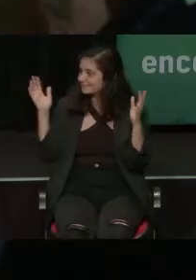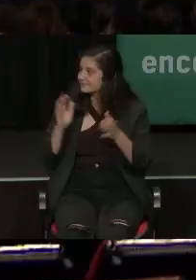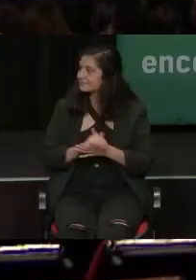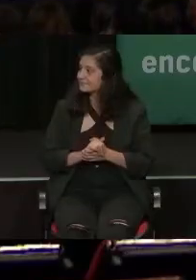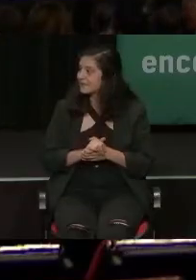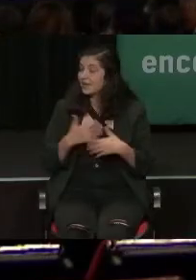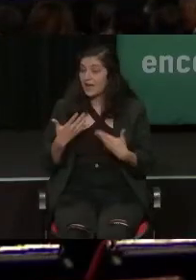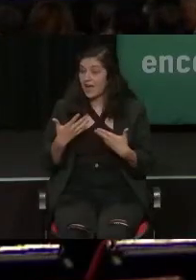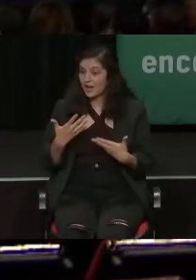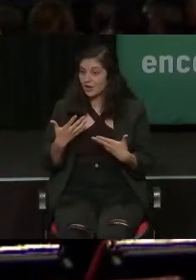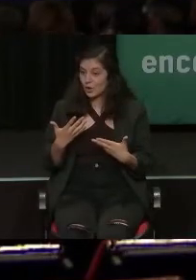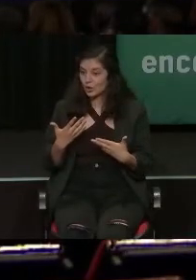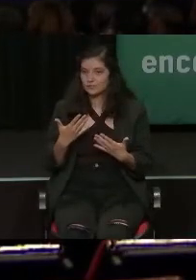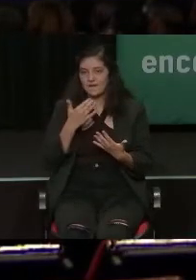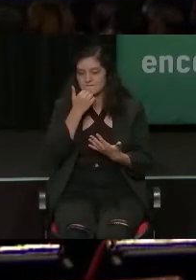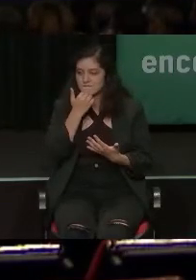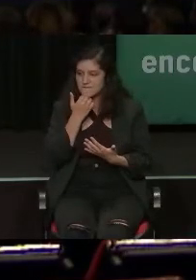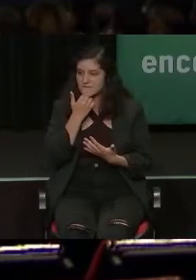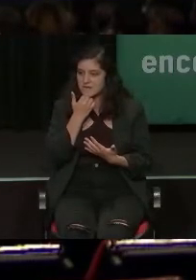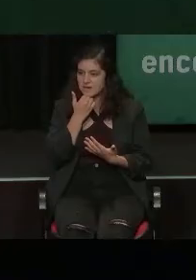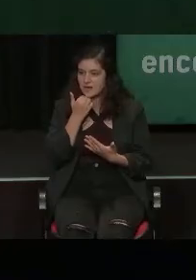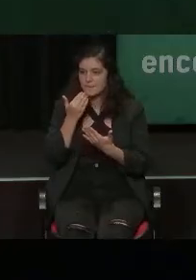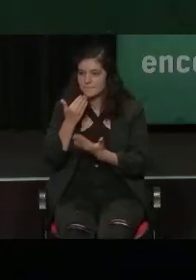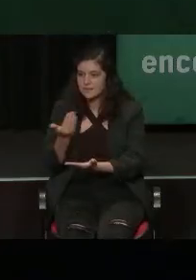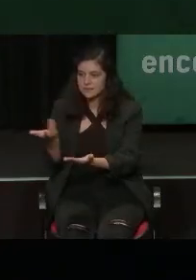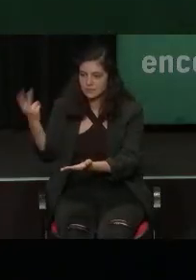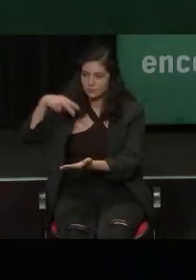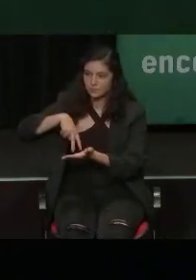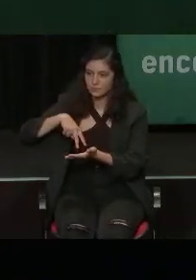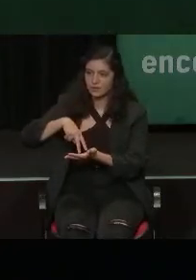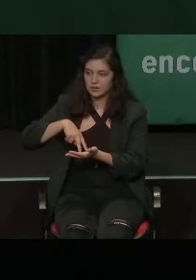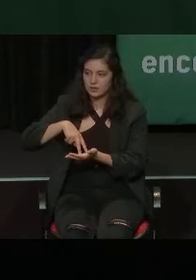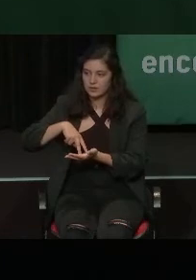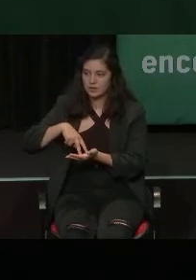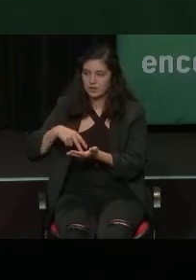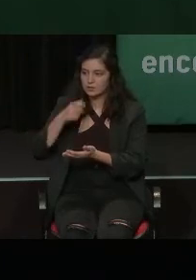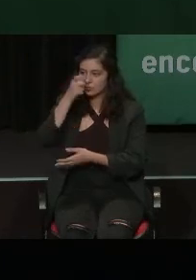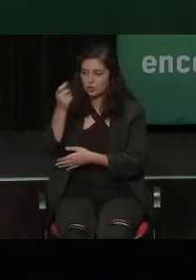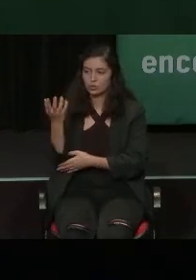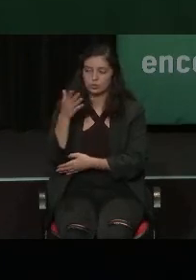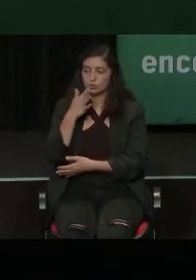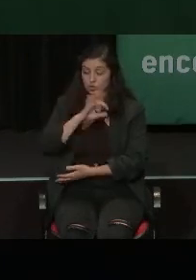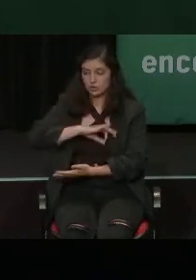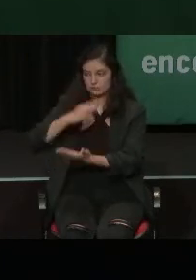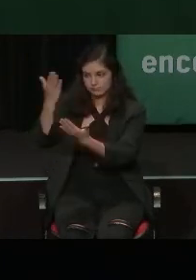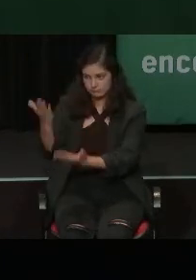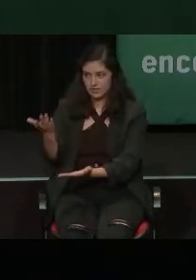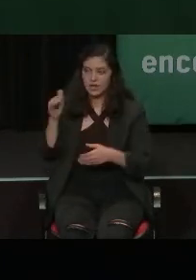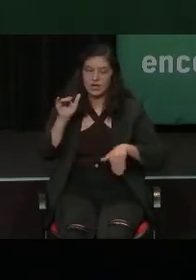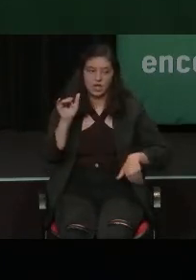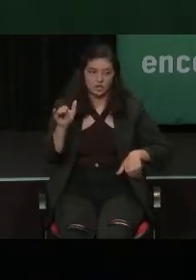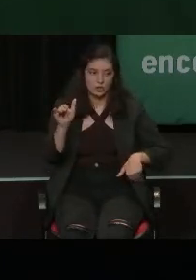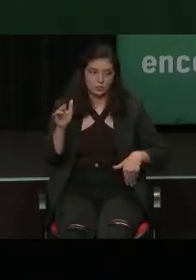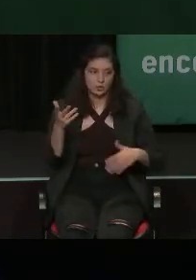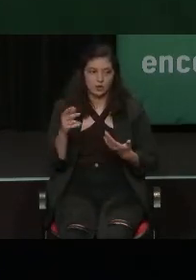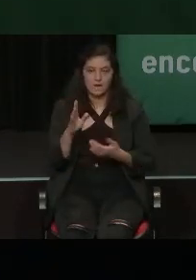And now it is my great pleasure to ask to the floor the Excellency the Ambassador of Egypt, Val El